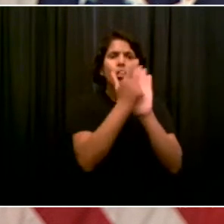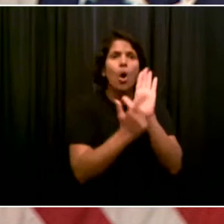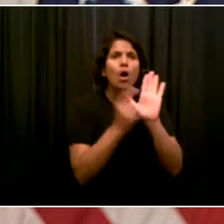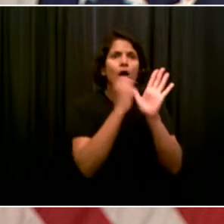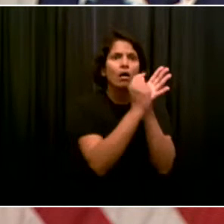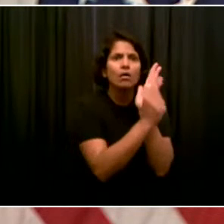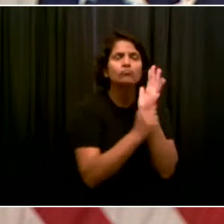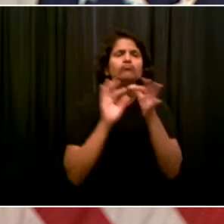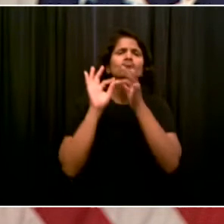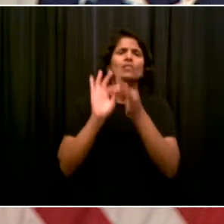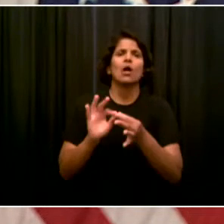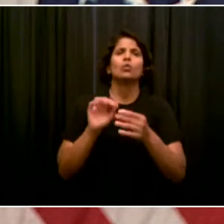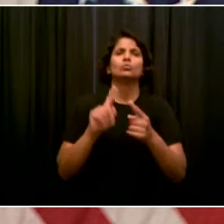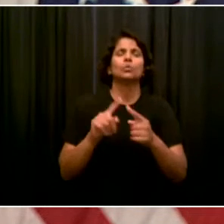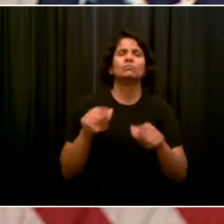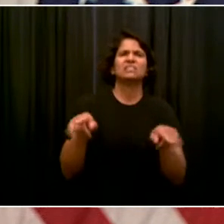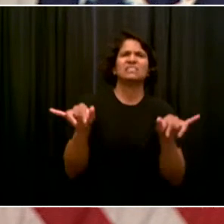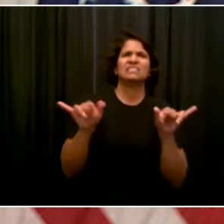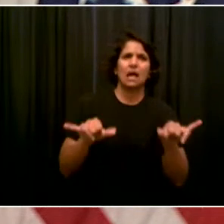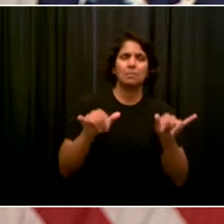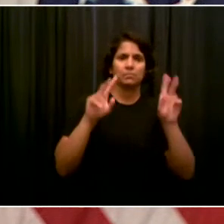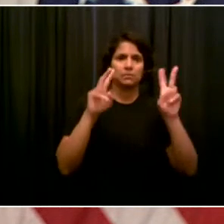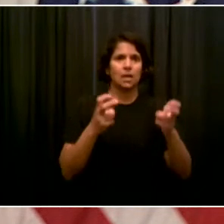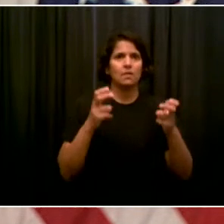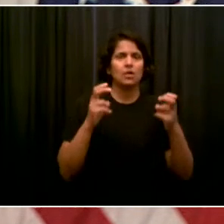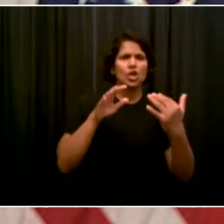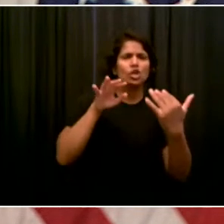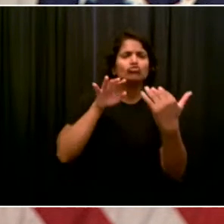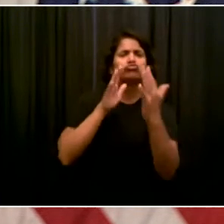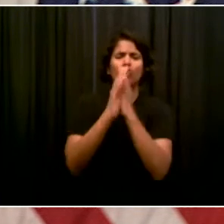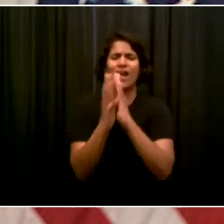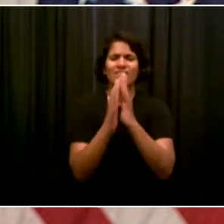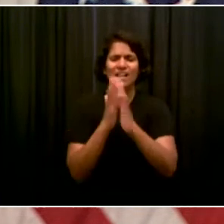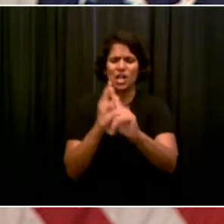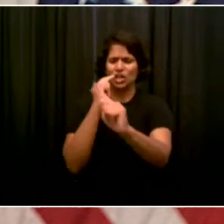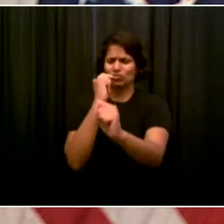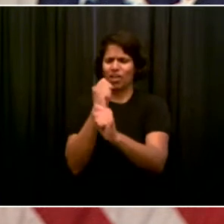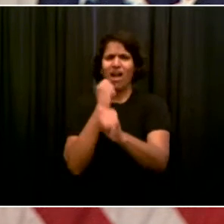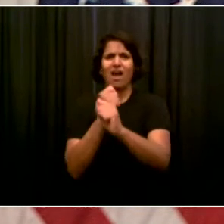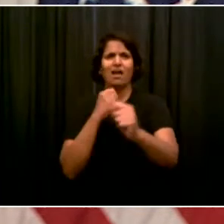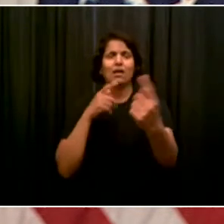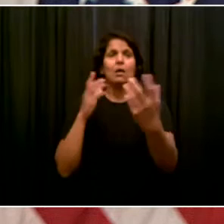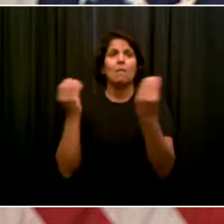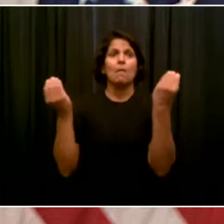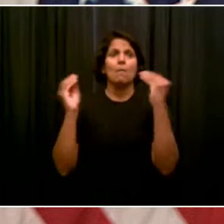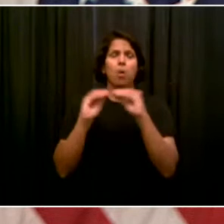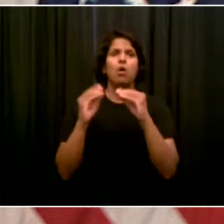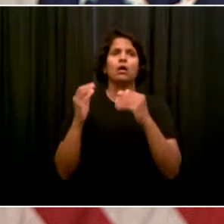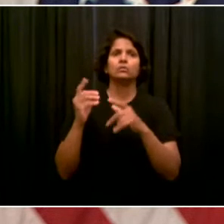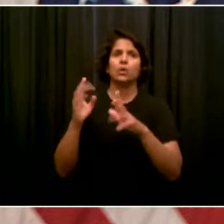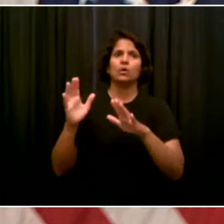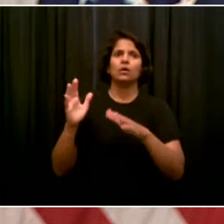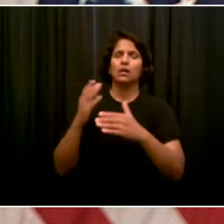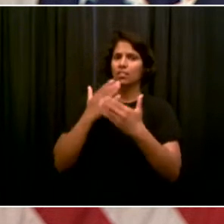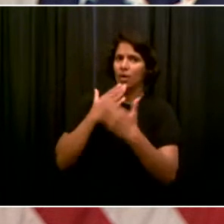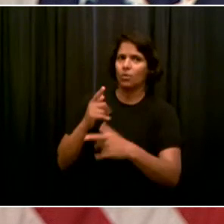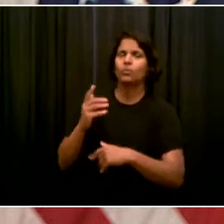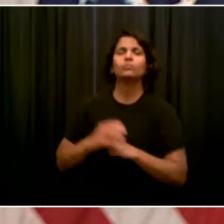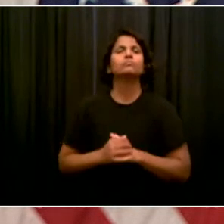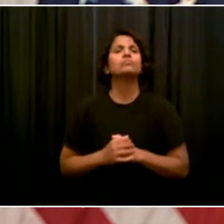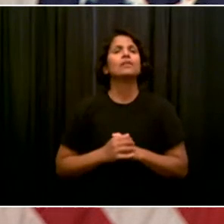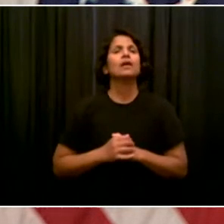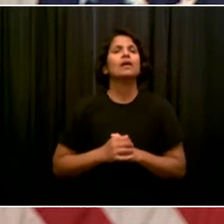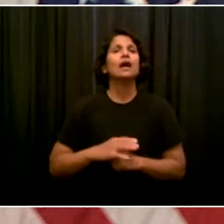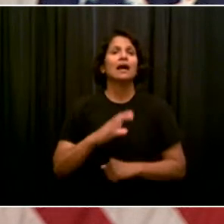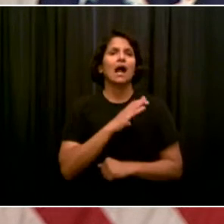which have plagued us all along. Councilmember Levin, Carlos Azaro, who chaired the expert panel,